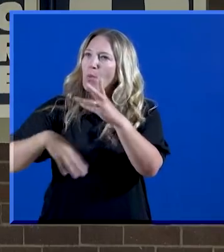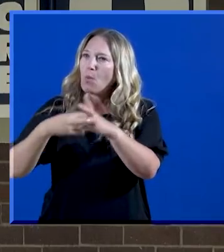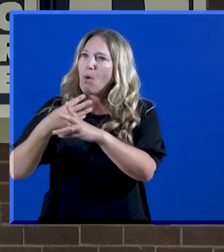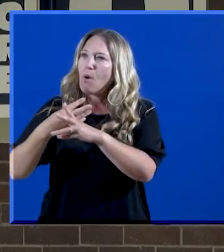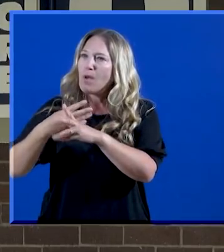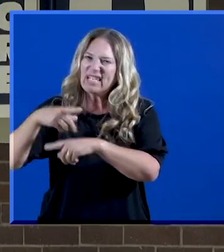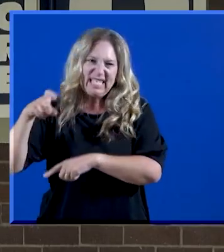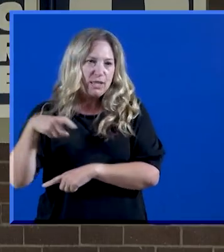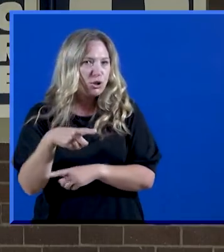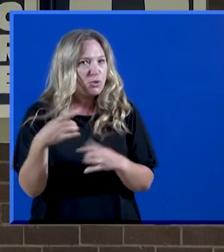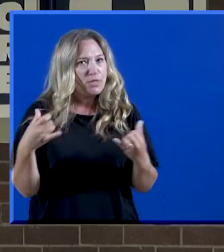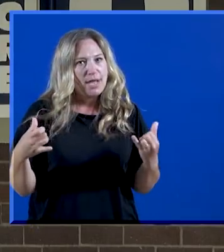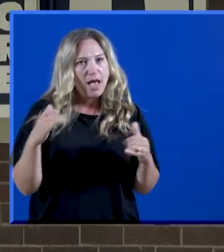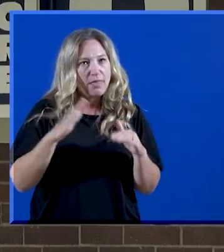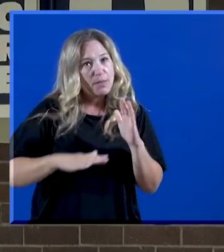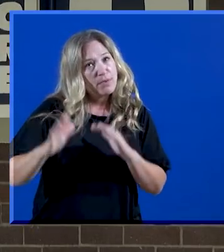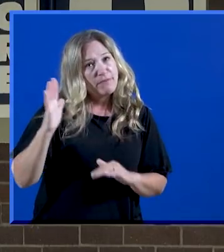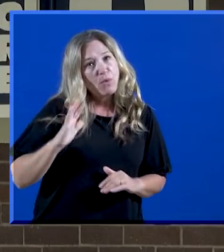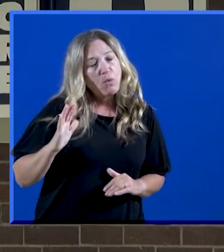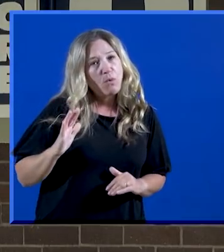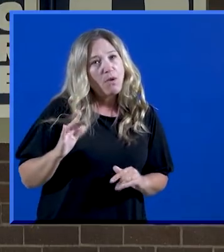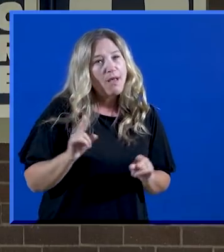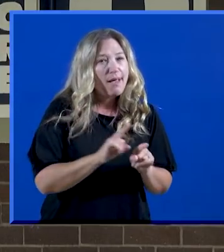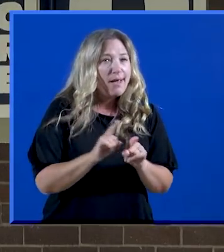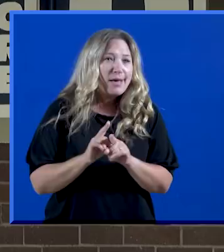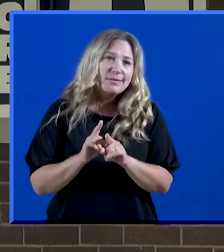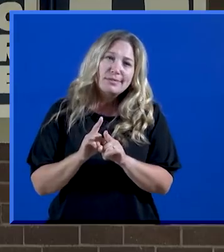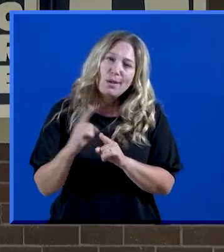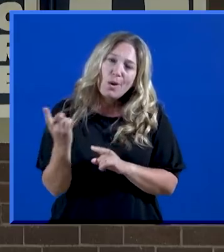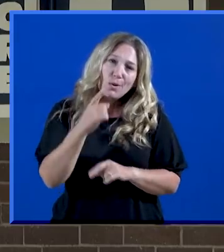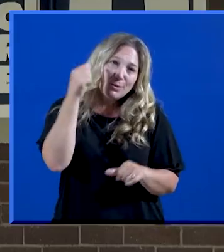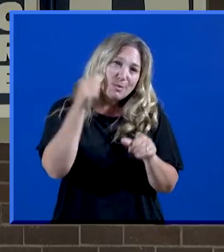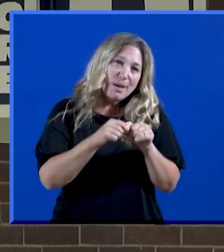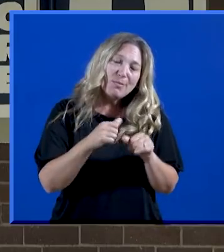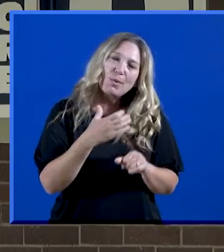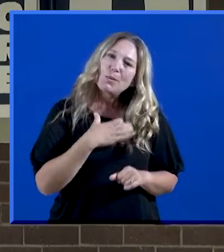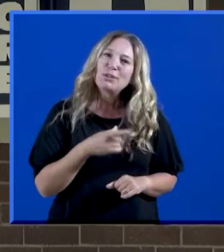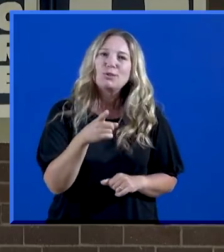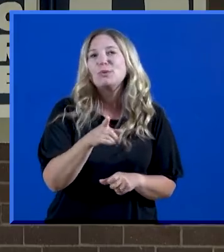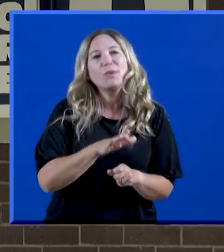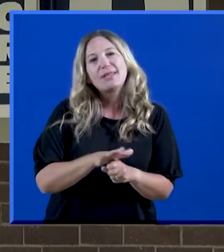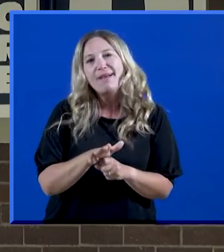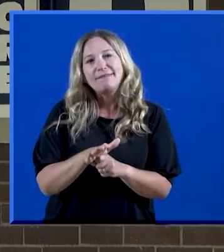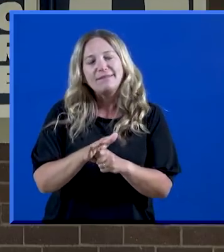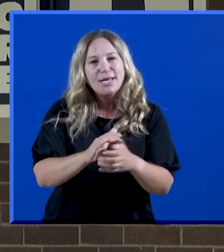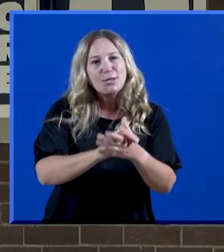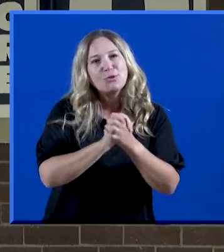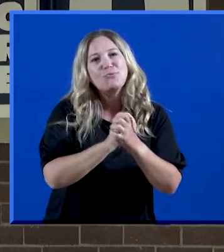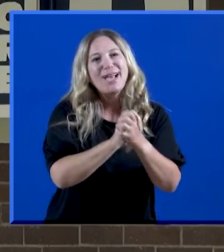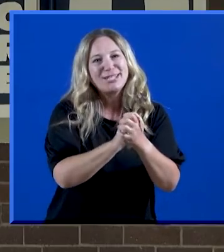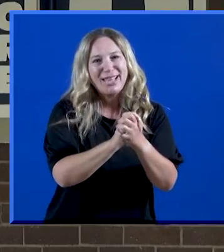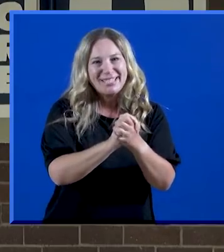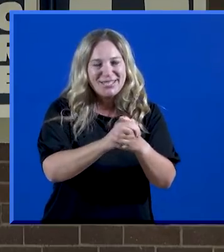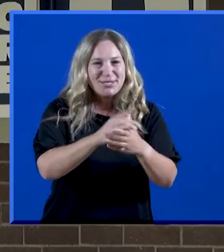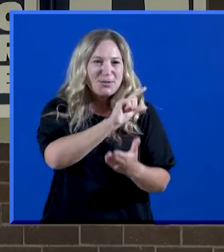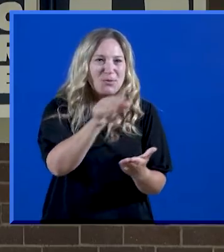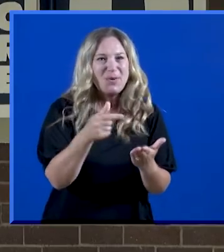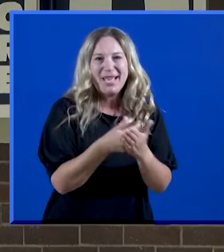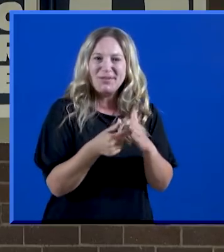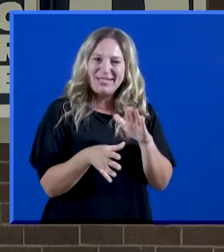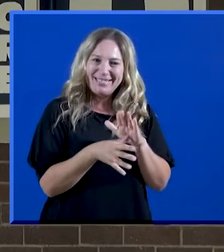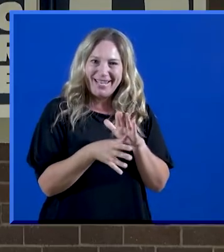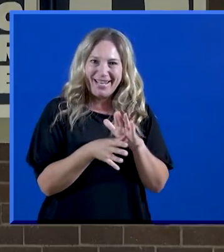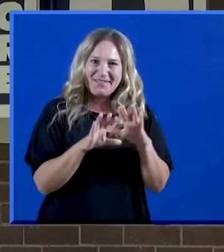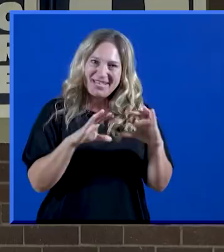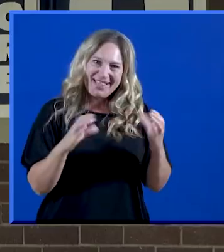world that needs it more now than ever before. And as always, remember that we wish you enough. Congratulations